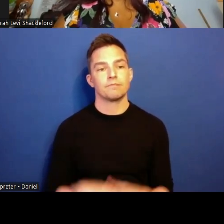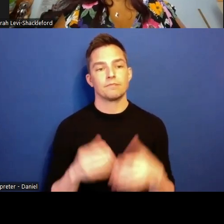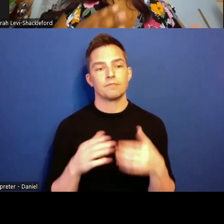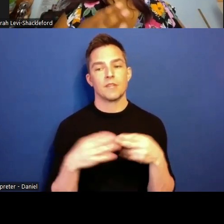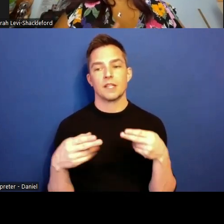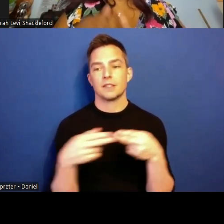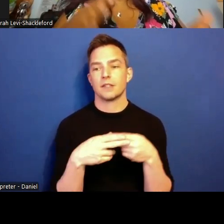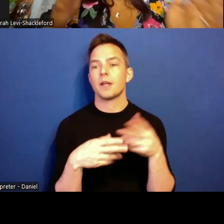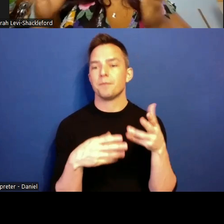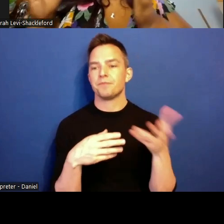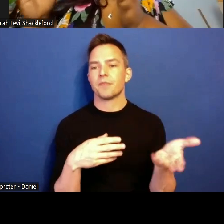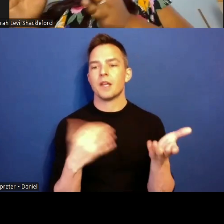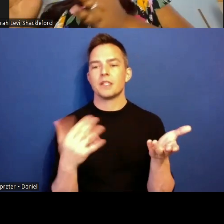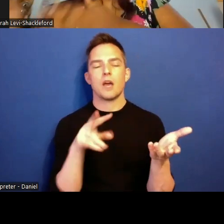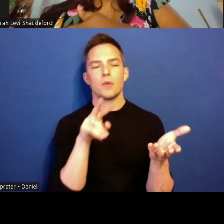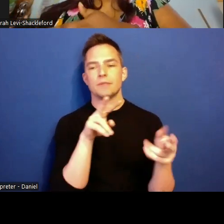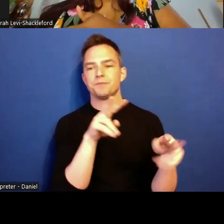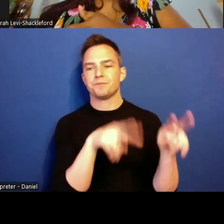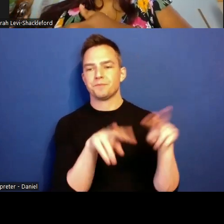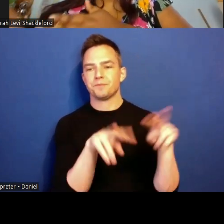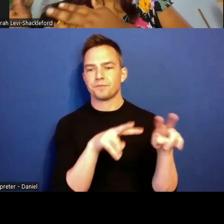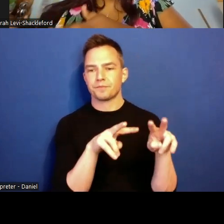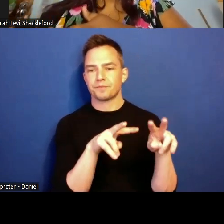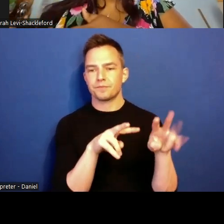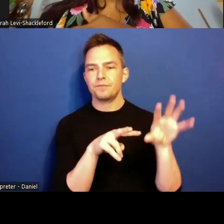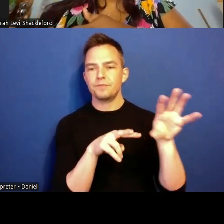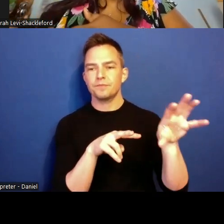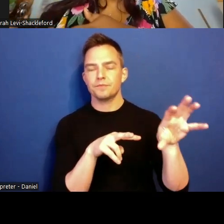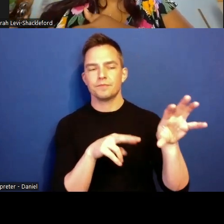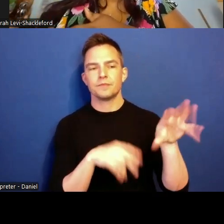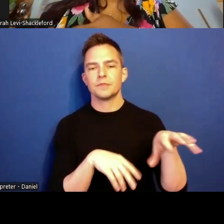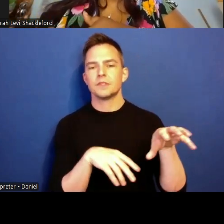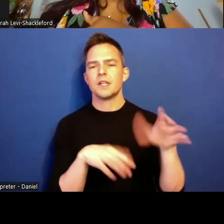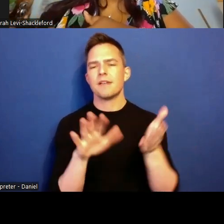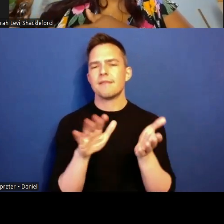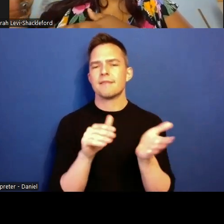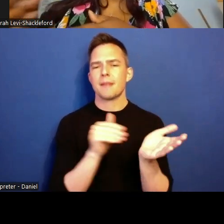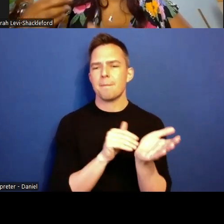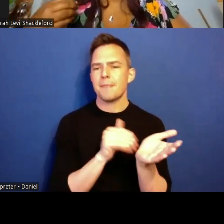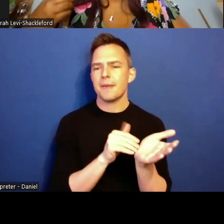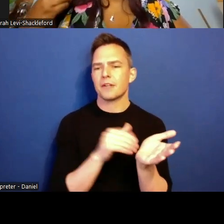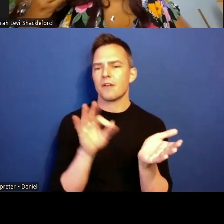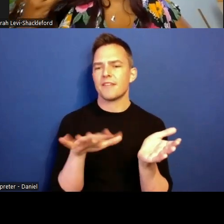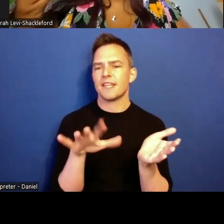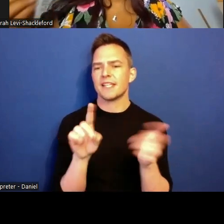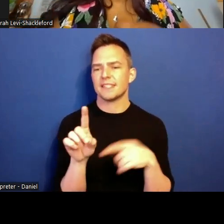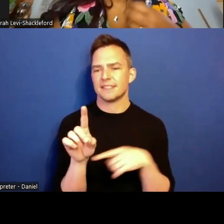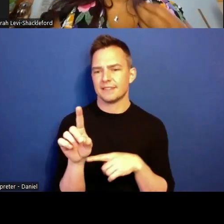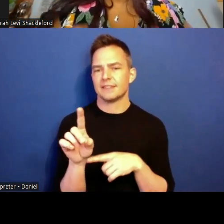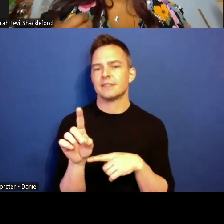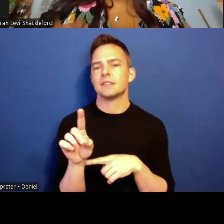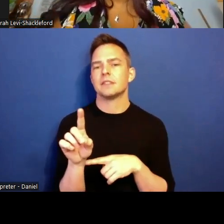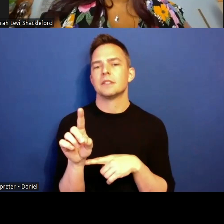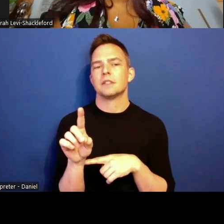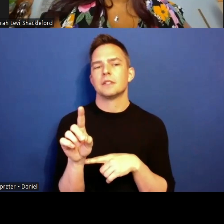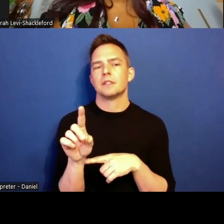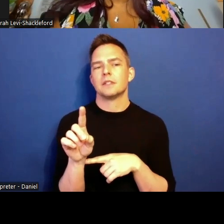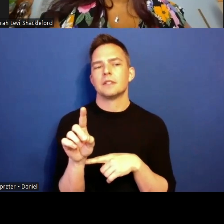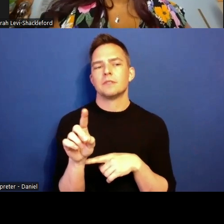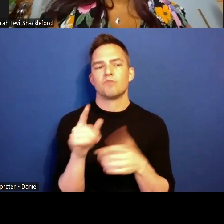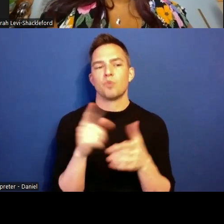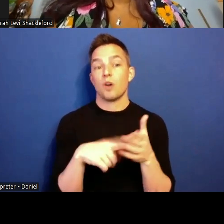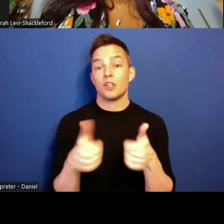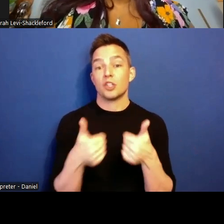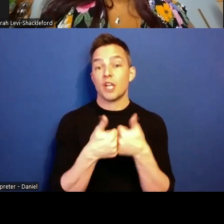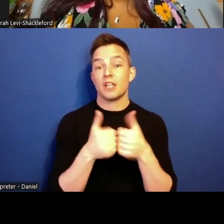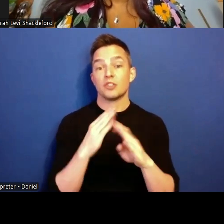So now we look on the other side with the medical field, and what are the different challenges and